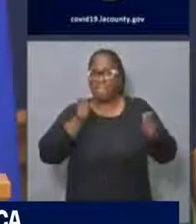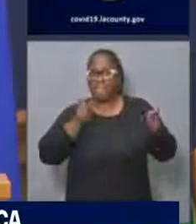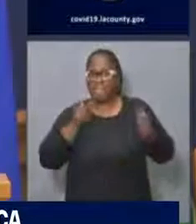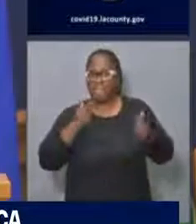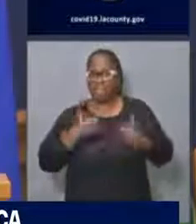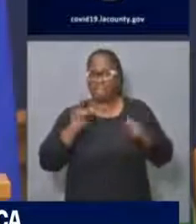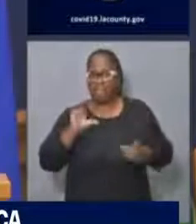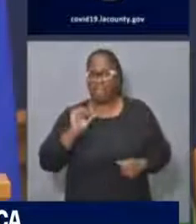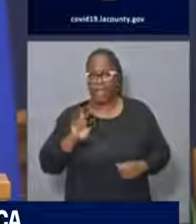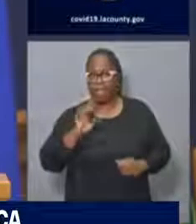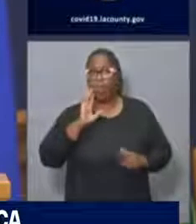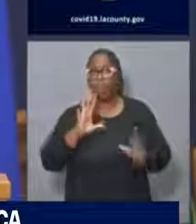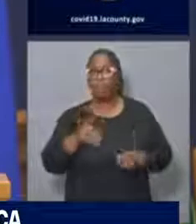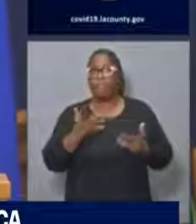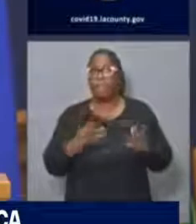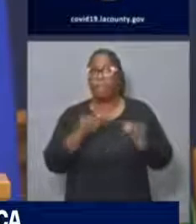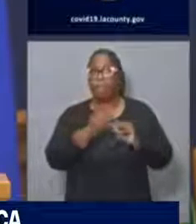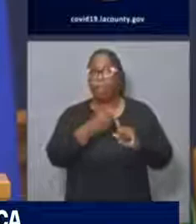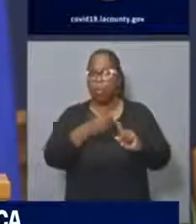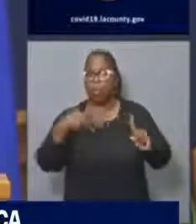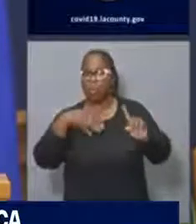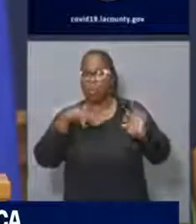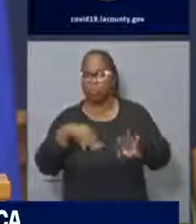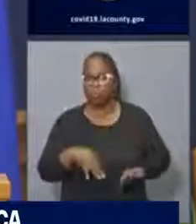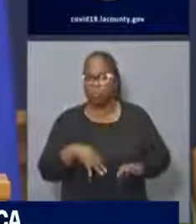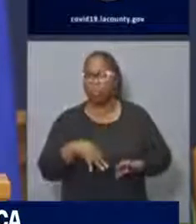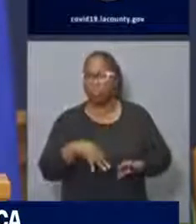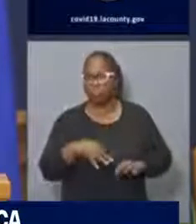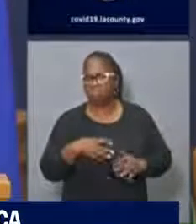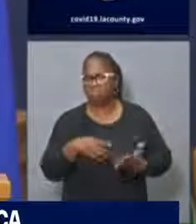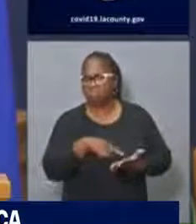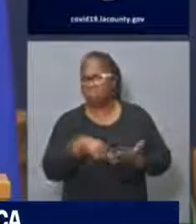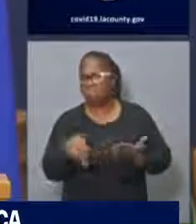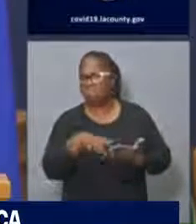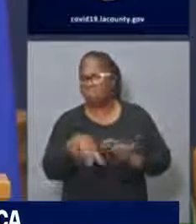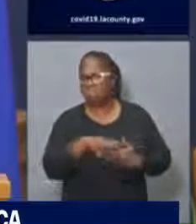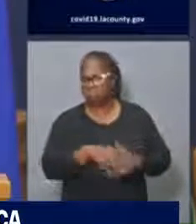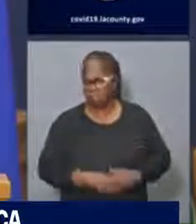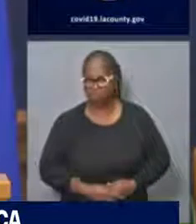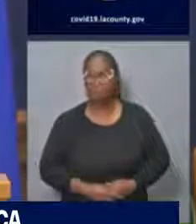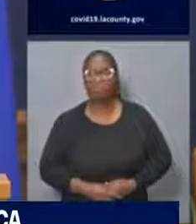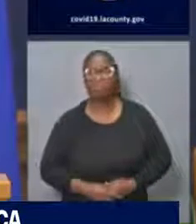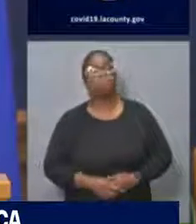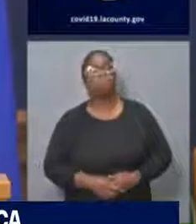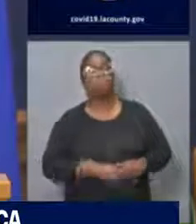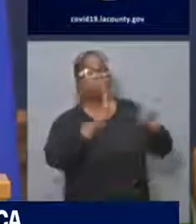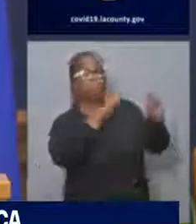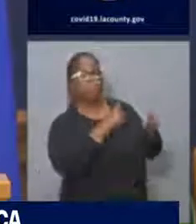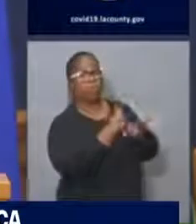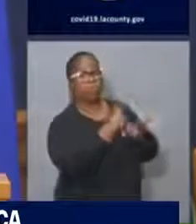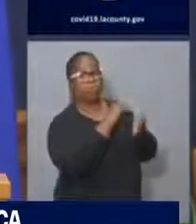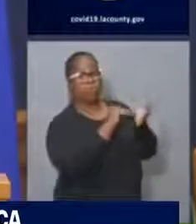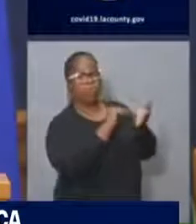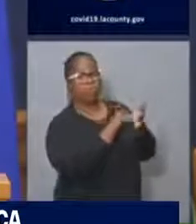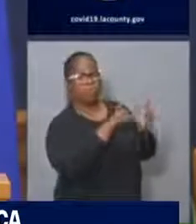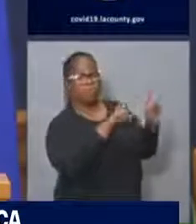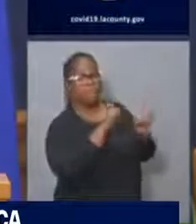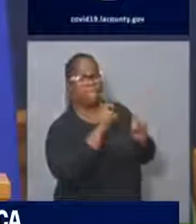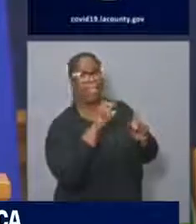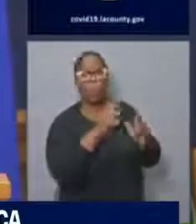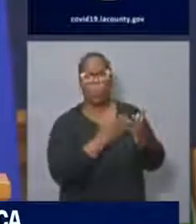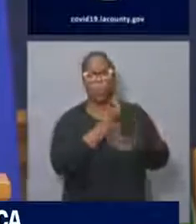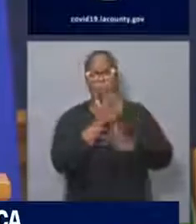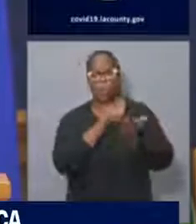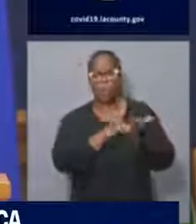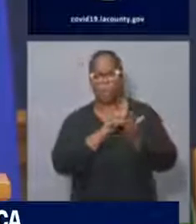out with additional guidance on this subject in the next couple of days. Obtaining a test through your provider or the provider network